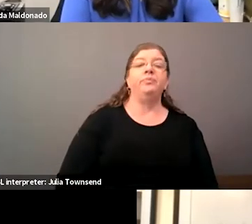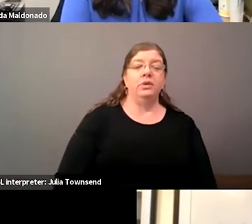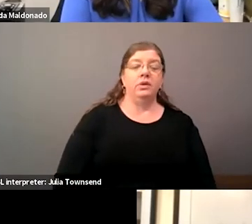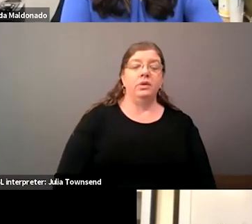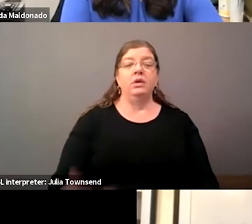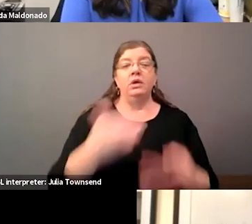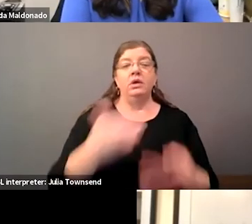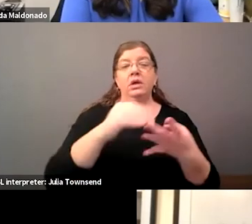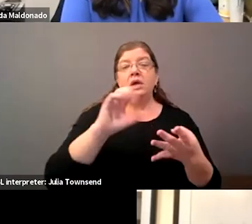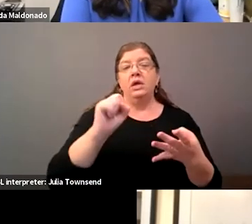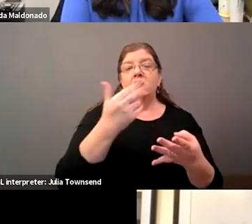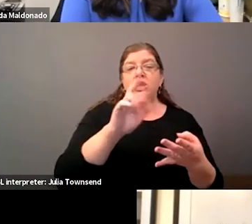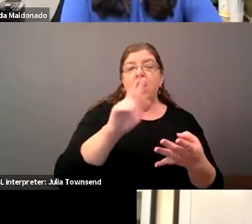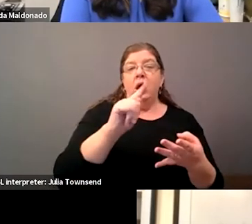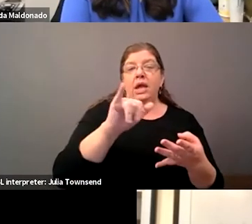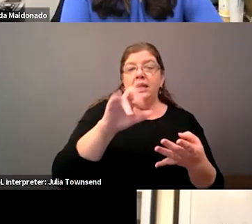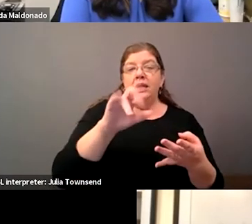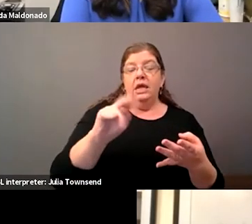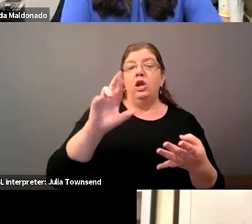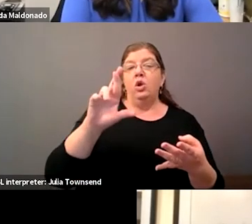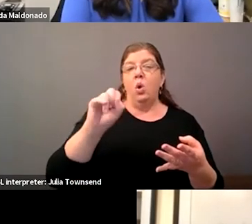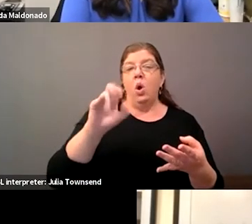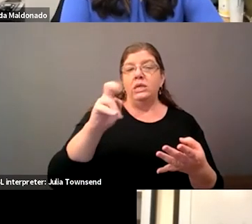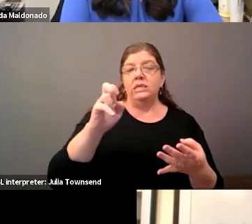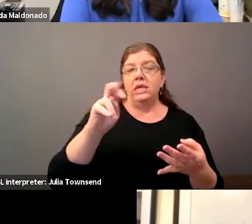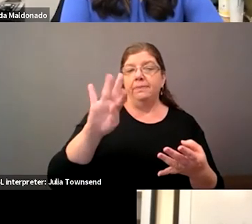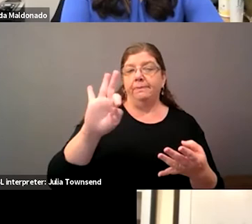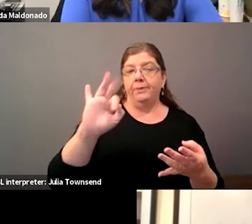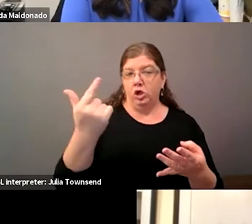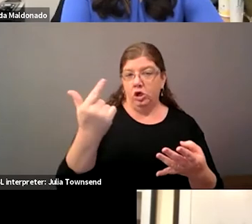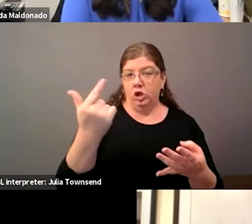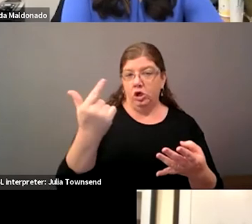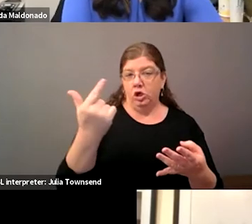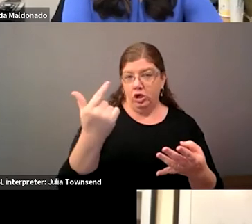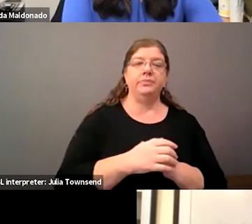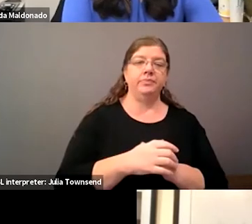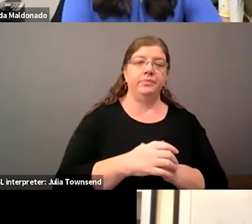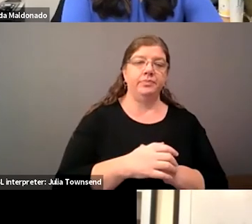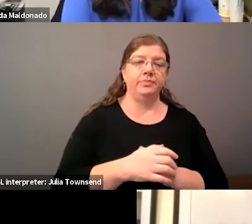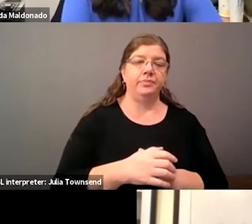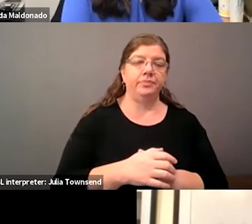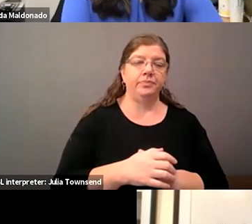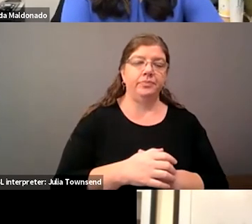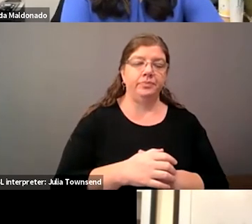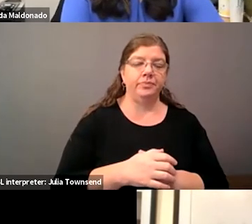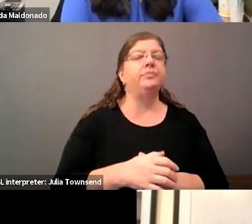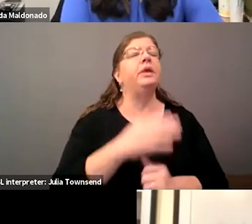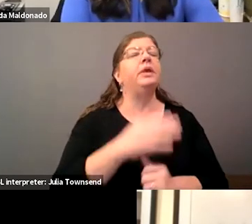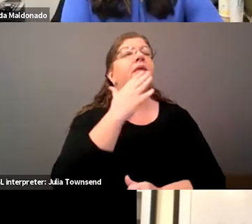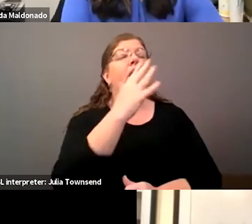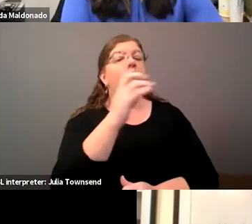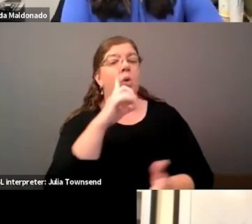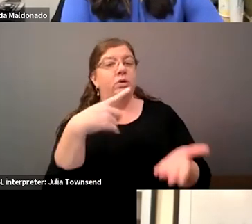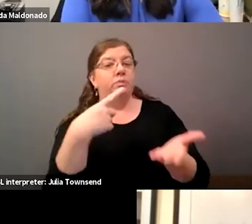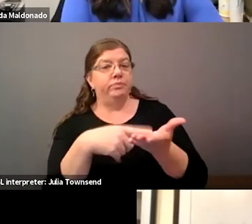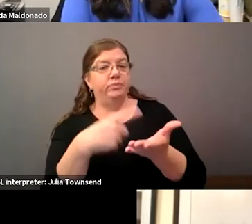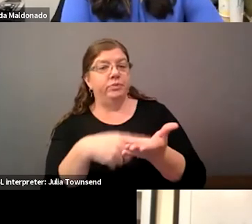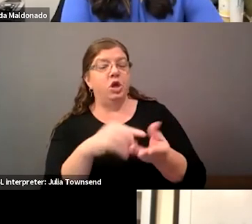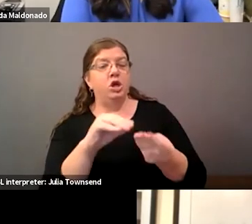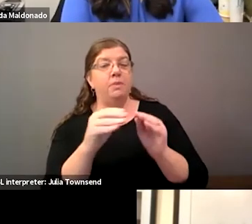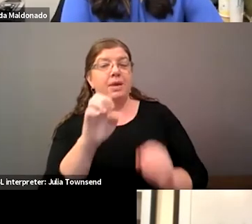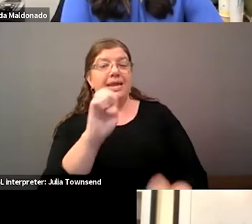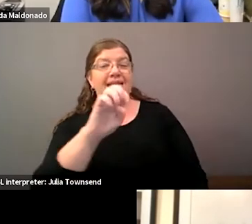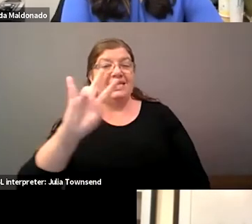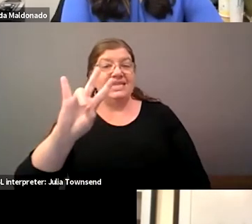sheridan rosenberg thank you uh i wanted to address um item i think it's e7